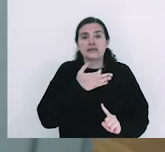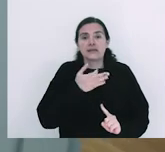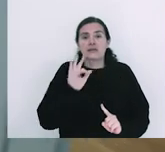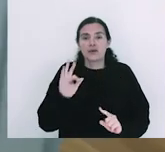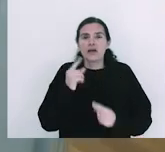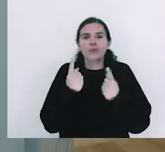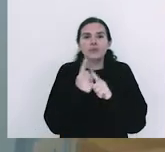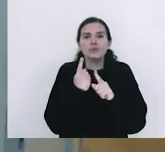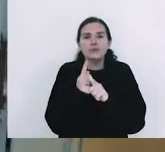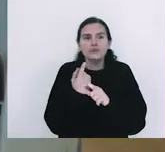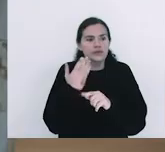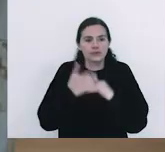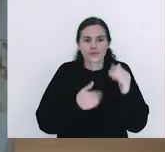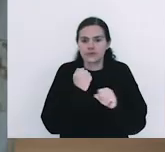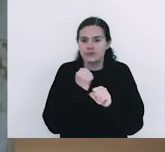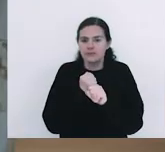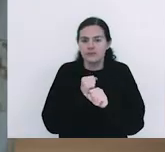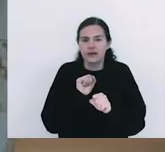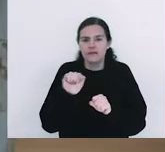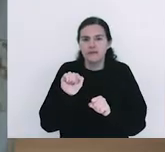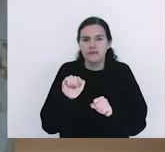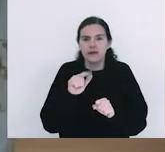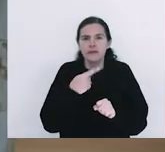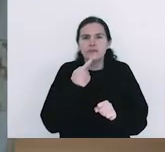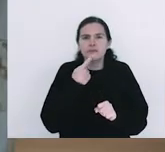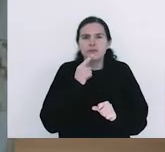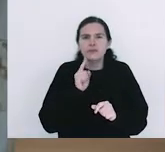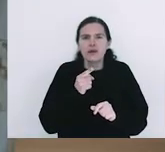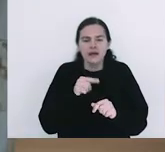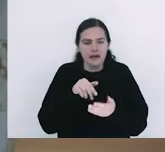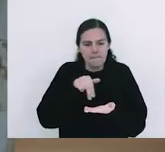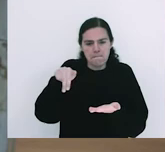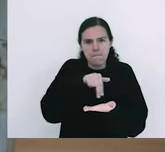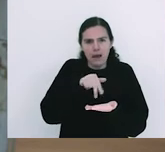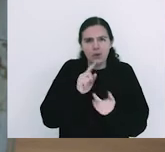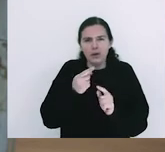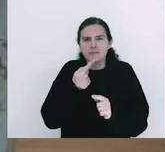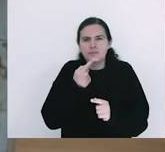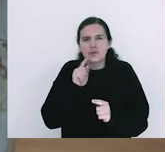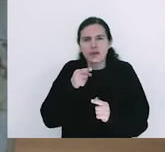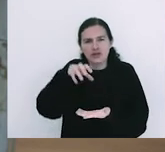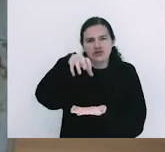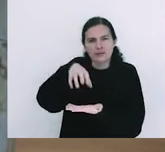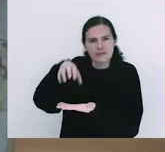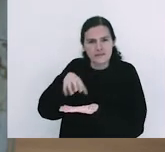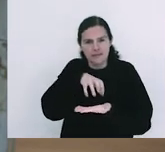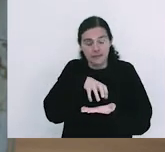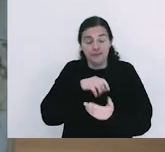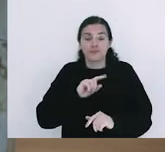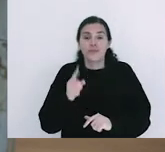something happened in the work. The notion of basically the stage, the notion of installation. I mean, if we try